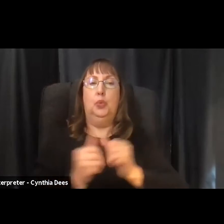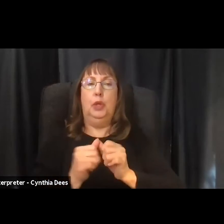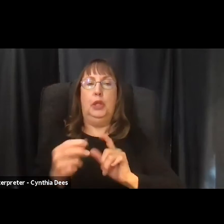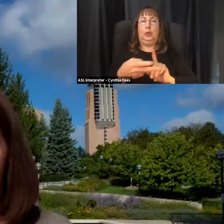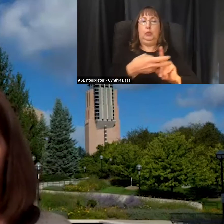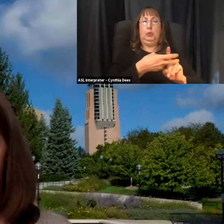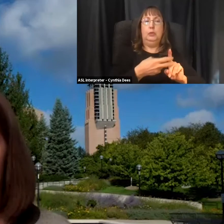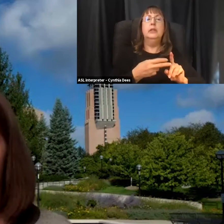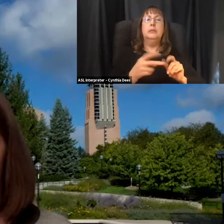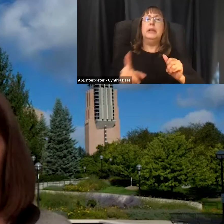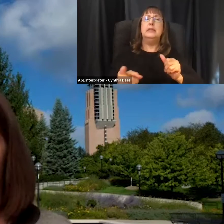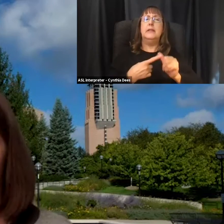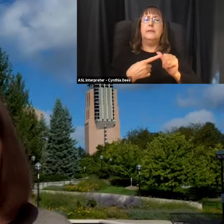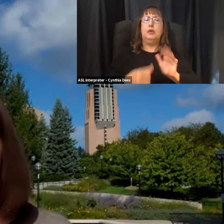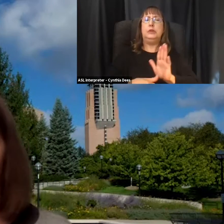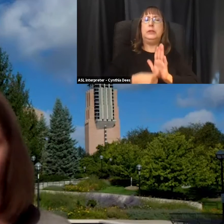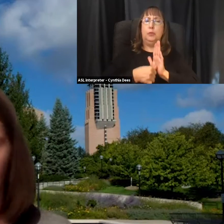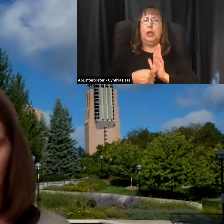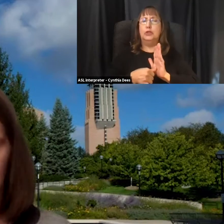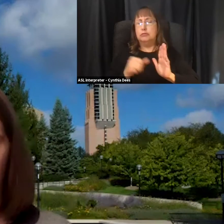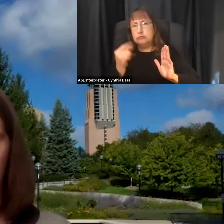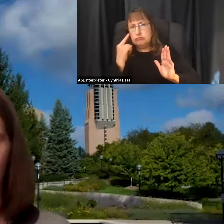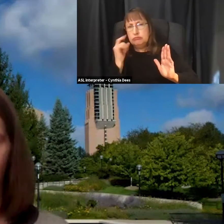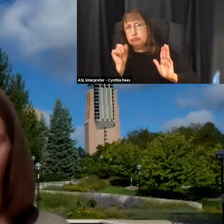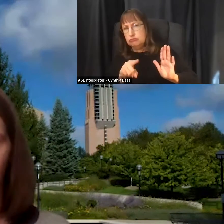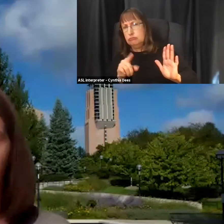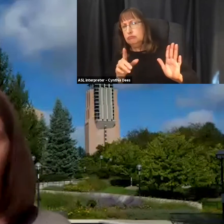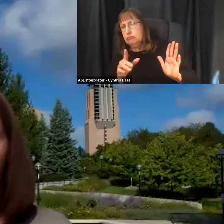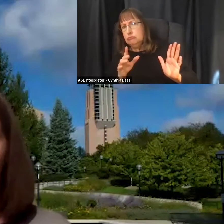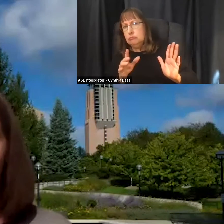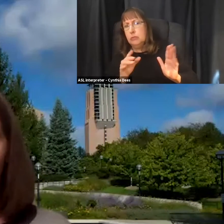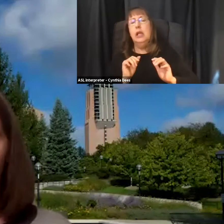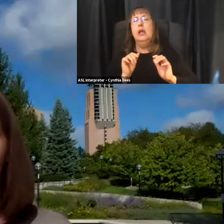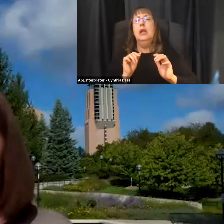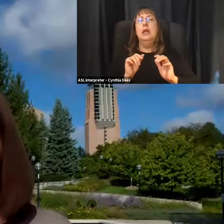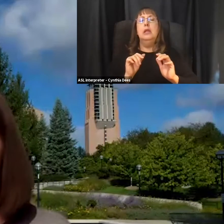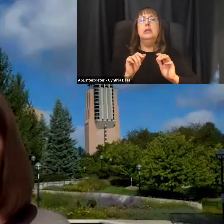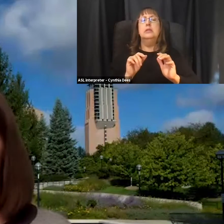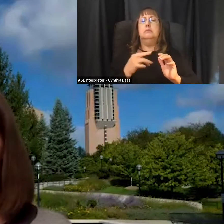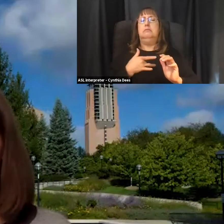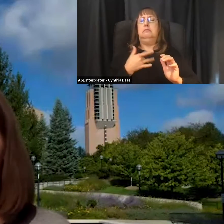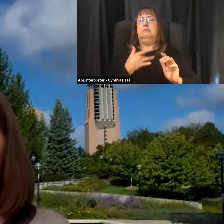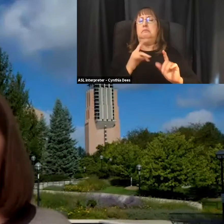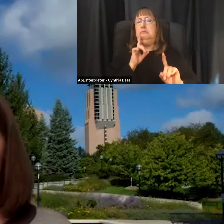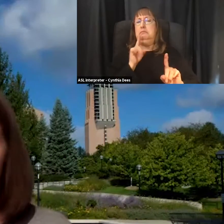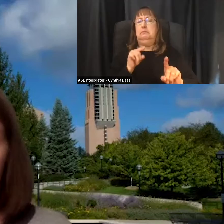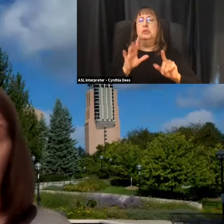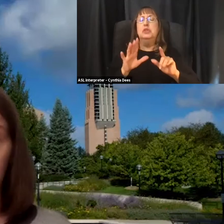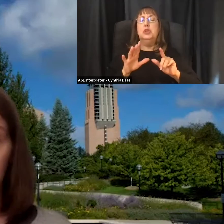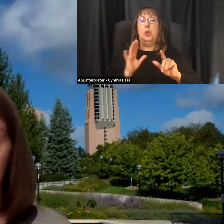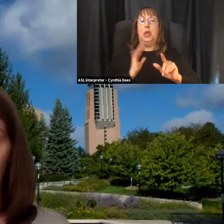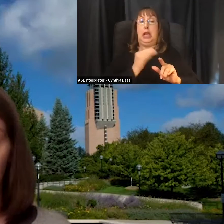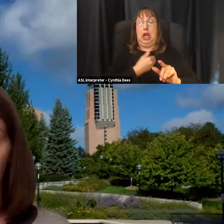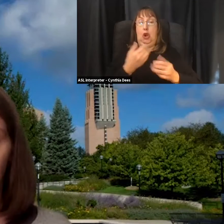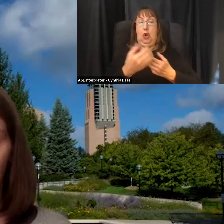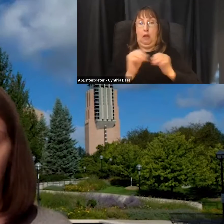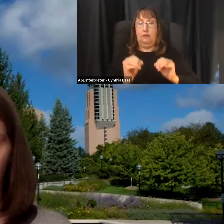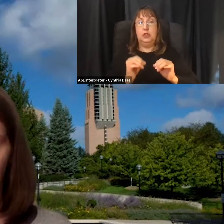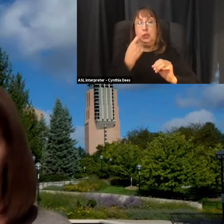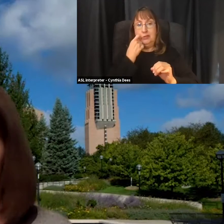impressions. And in our office in particular, we launched a new web design